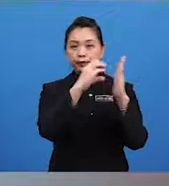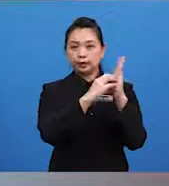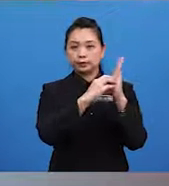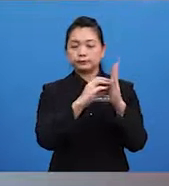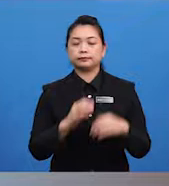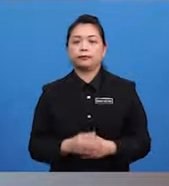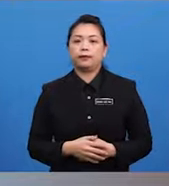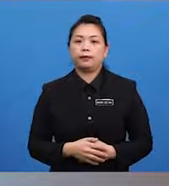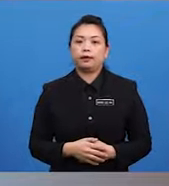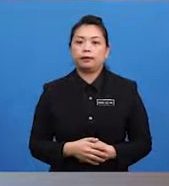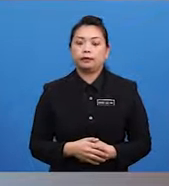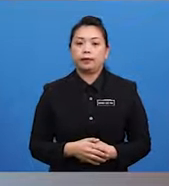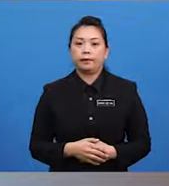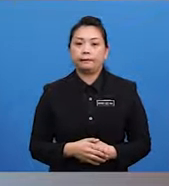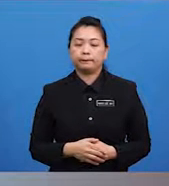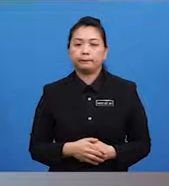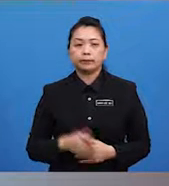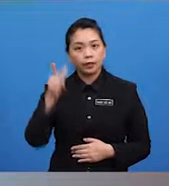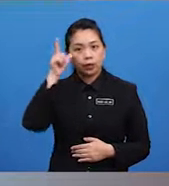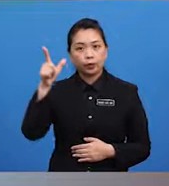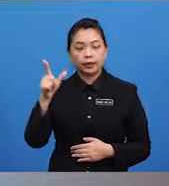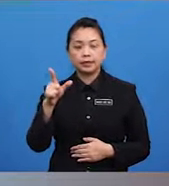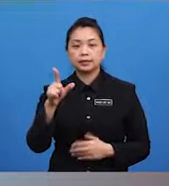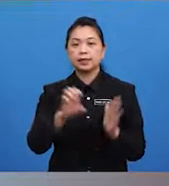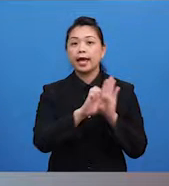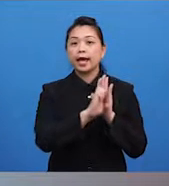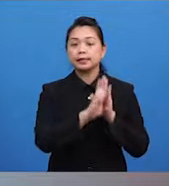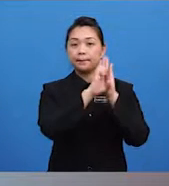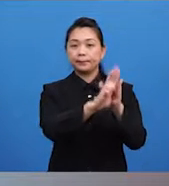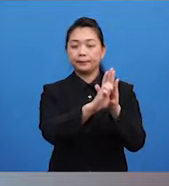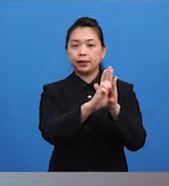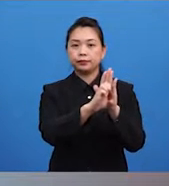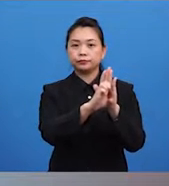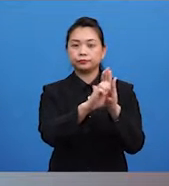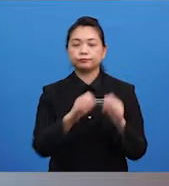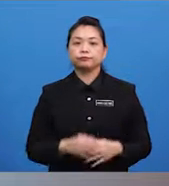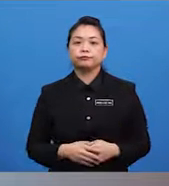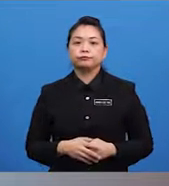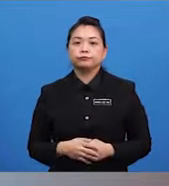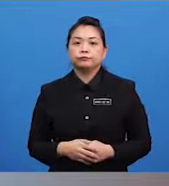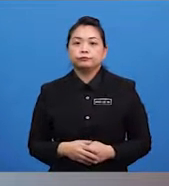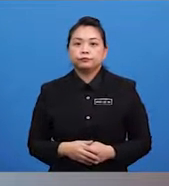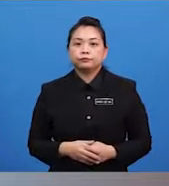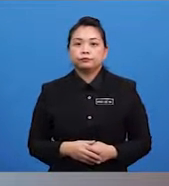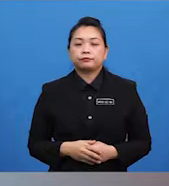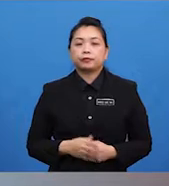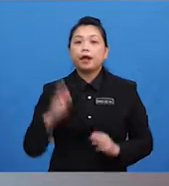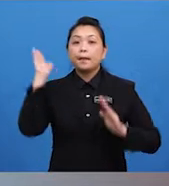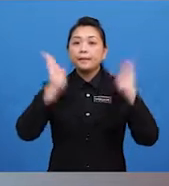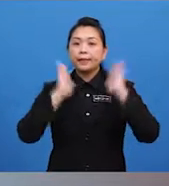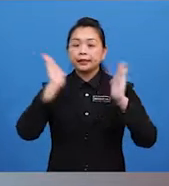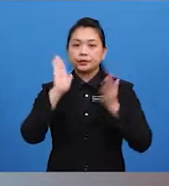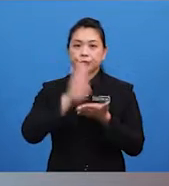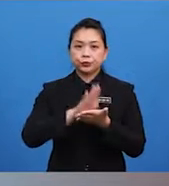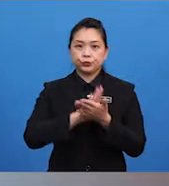Let's take a look at an example of an anaphoric reference. Let's read it together. Malaysian